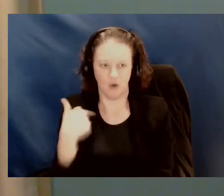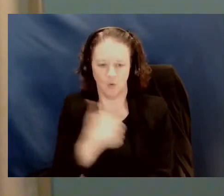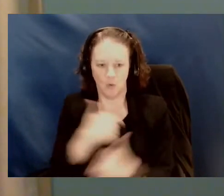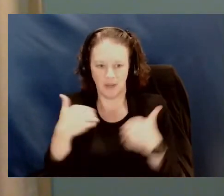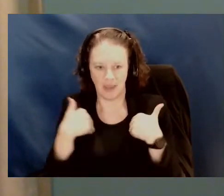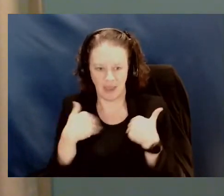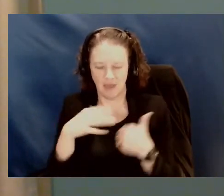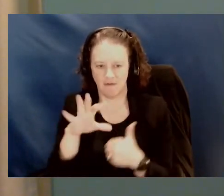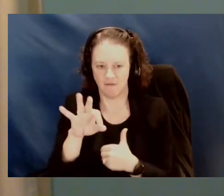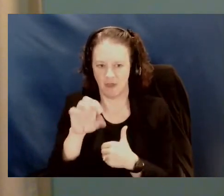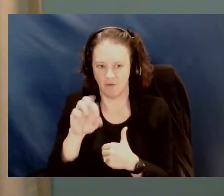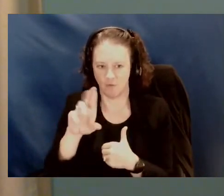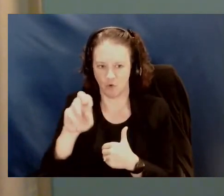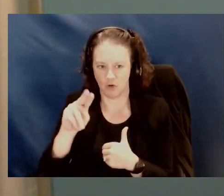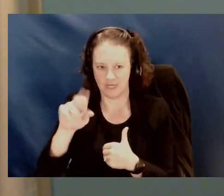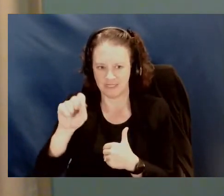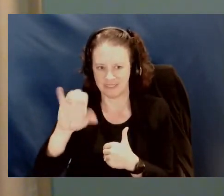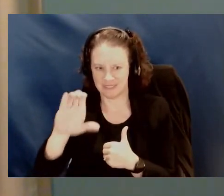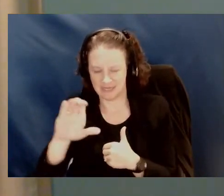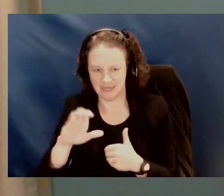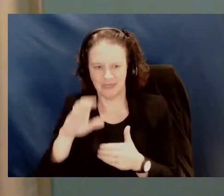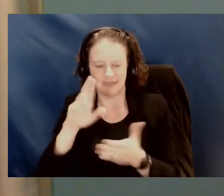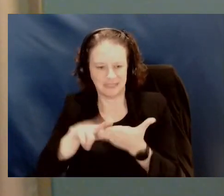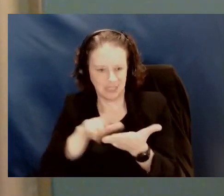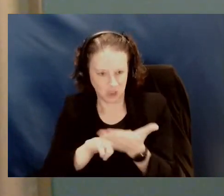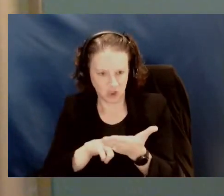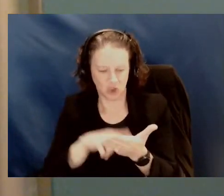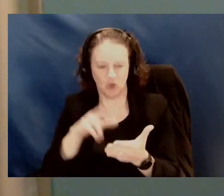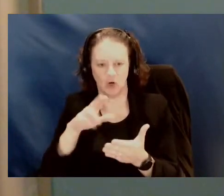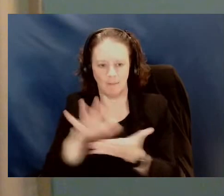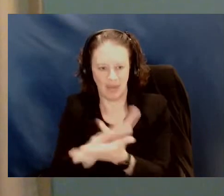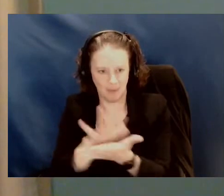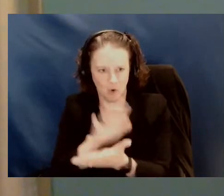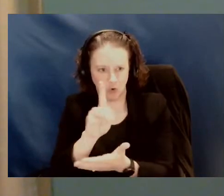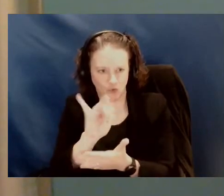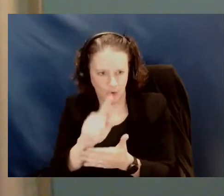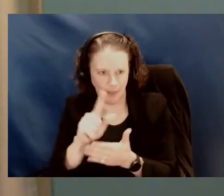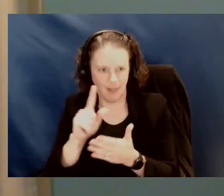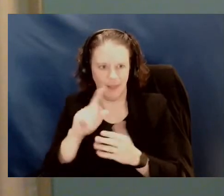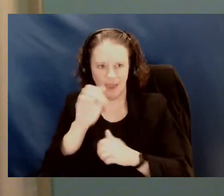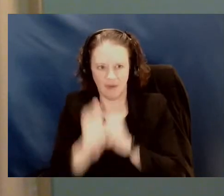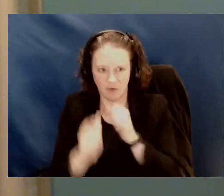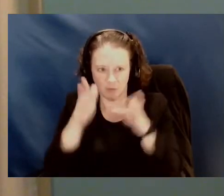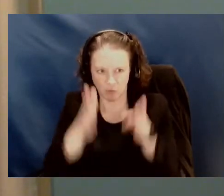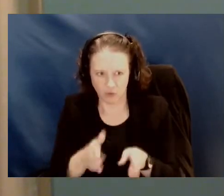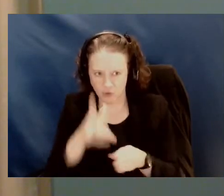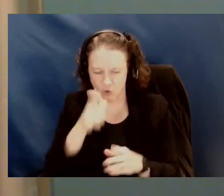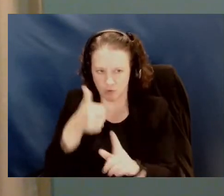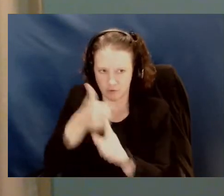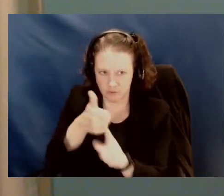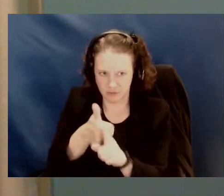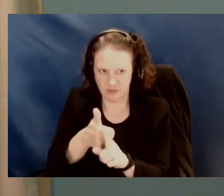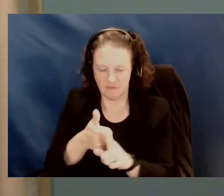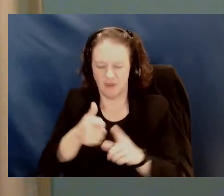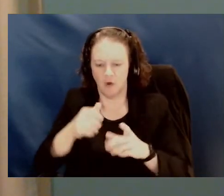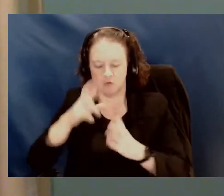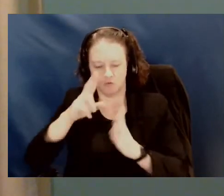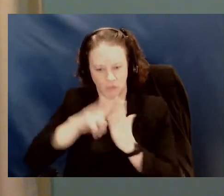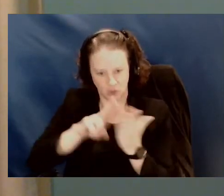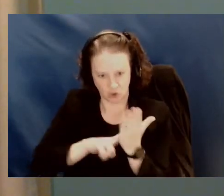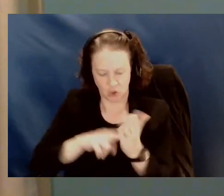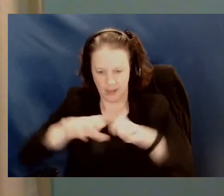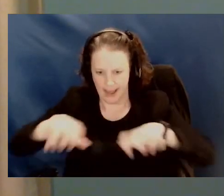all of our ballots. Everybody who is an eligible and registered active voter receives a ballot safely and can turn that